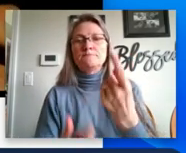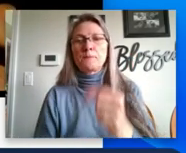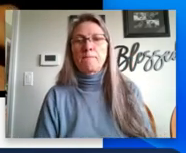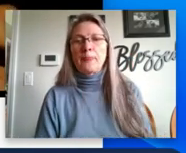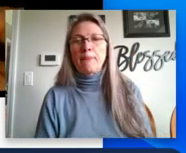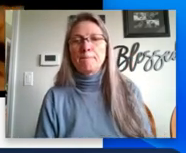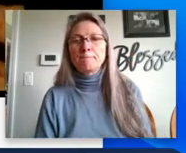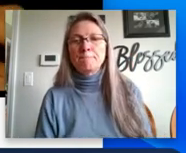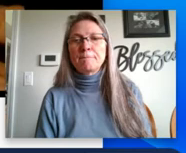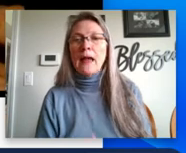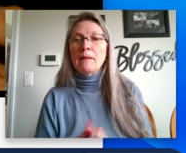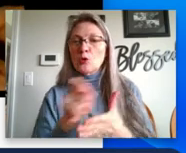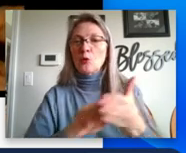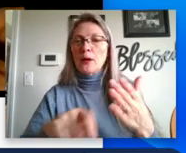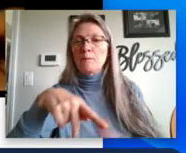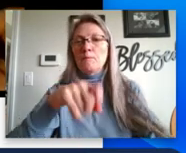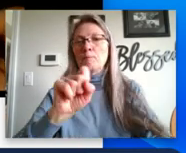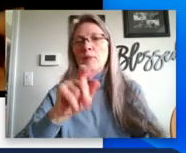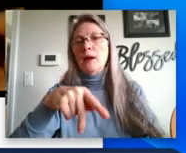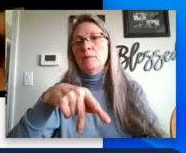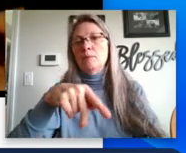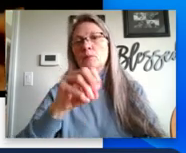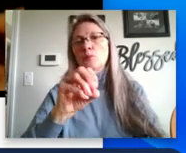write popcorn right here.